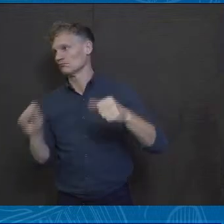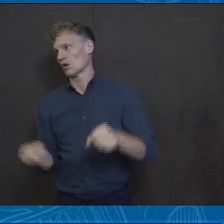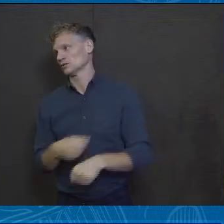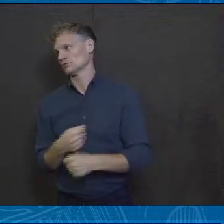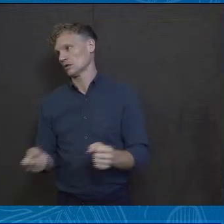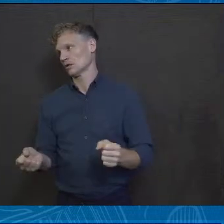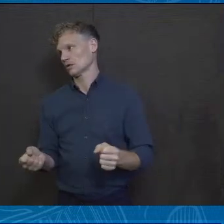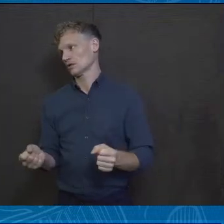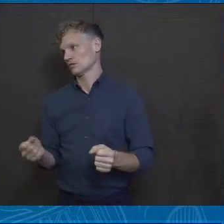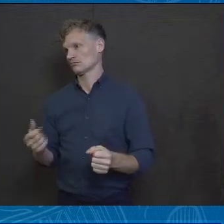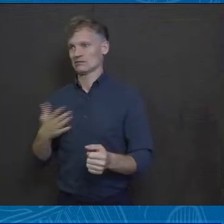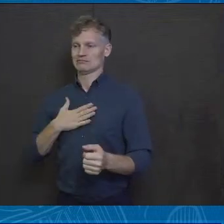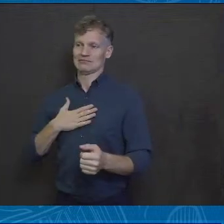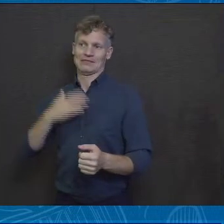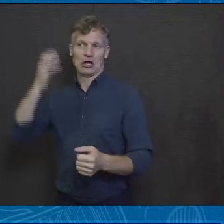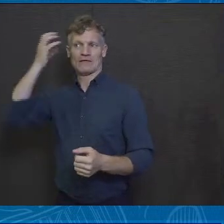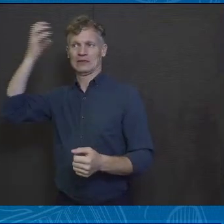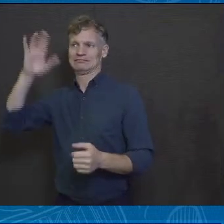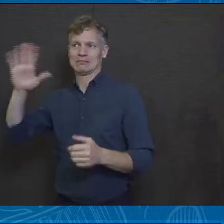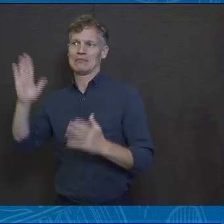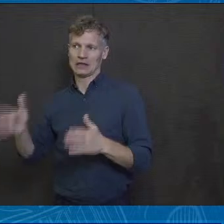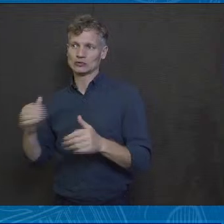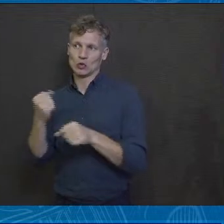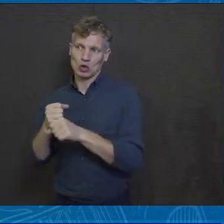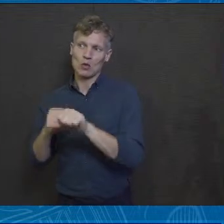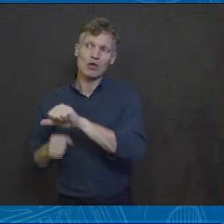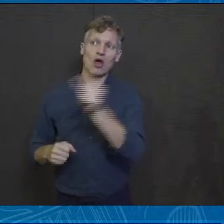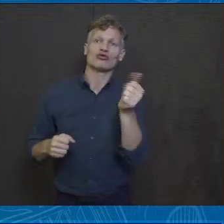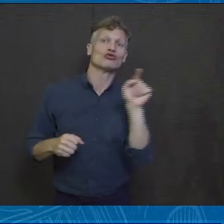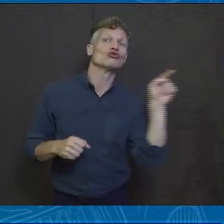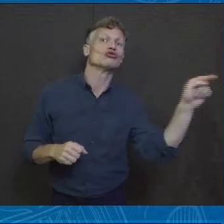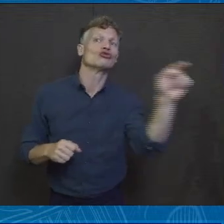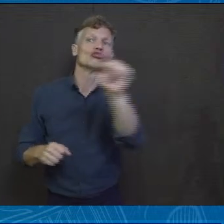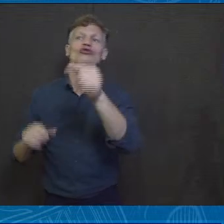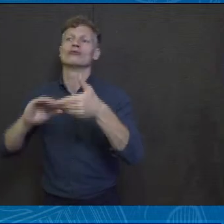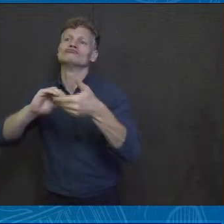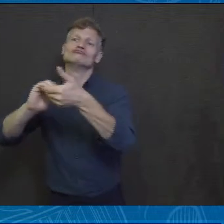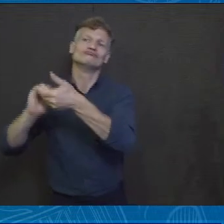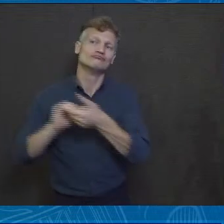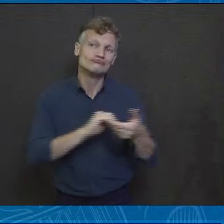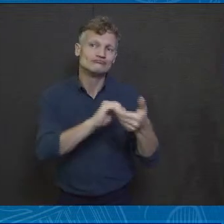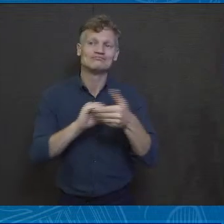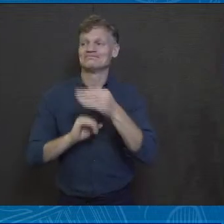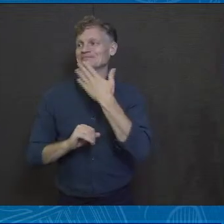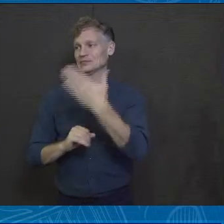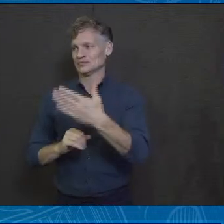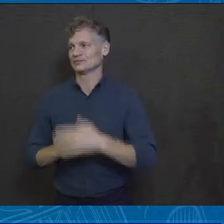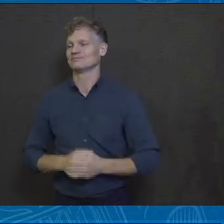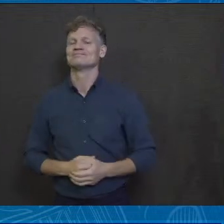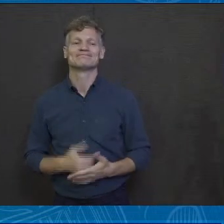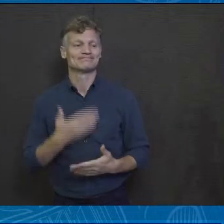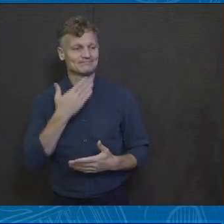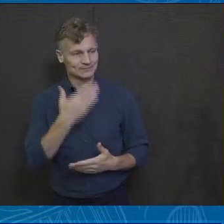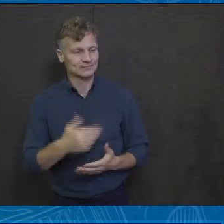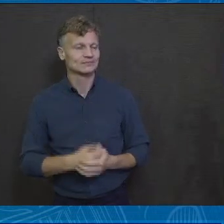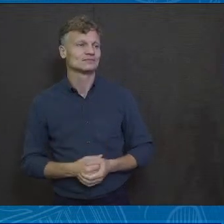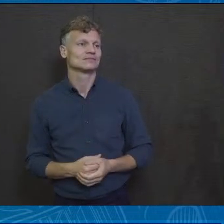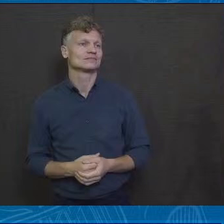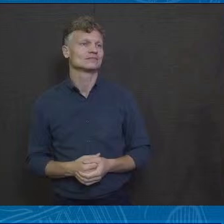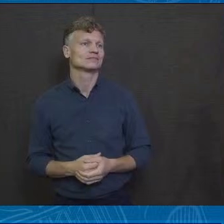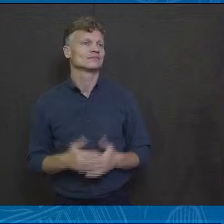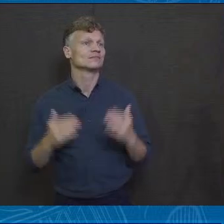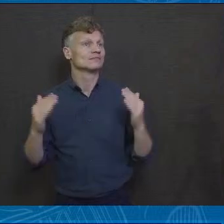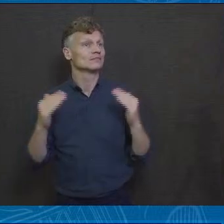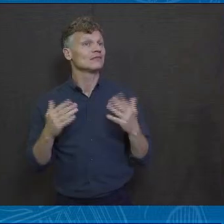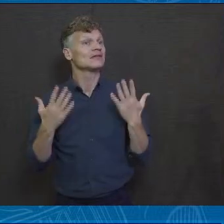other stakeholders. Thank you. Thank you, Tuang Napa. I would now like to pass you on